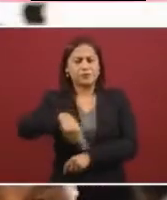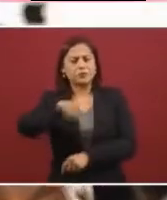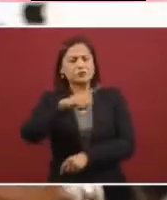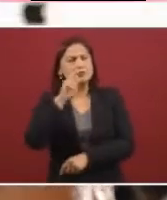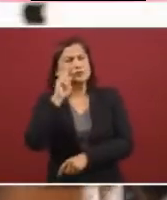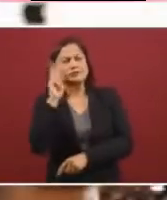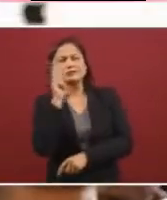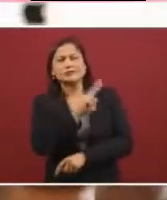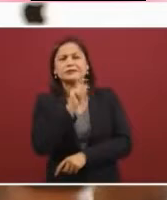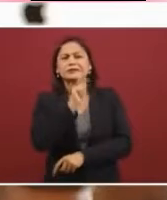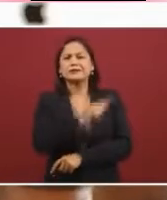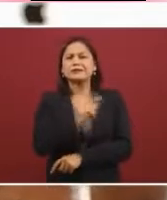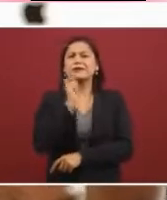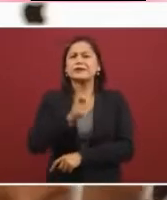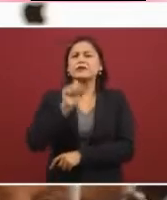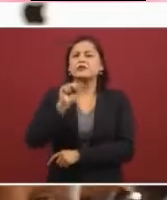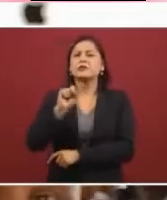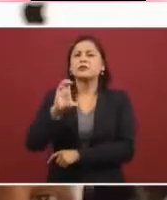that